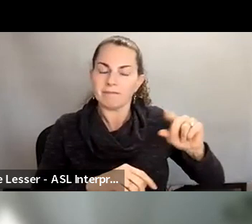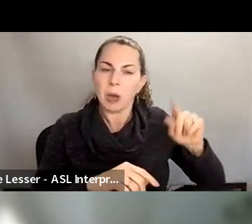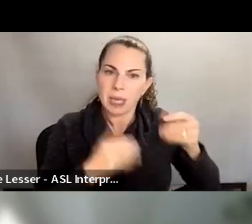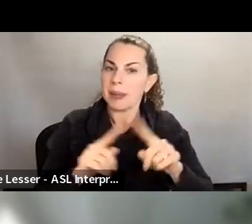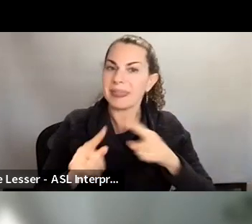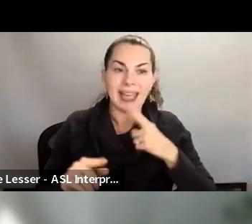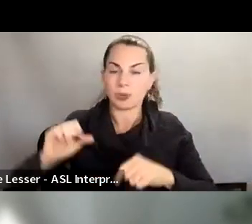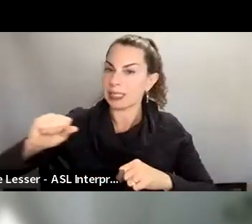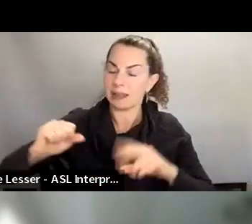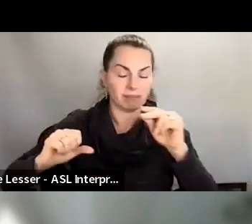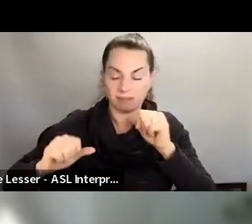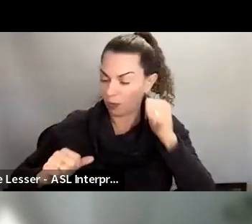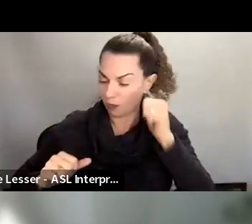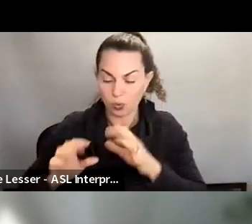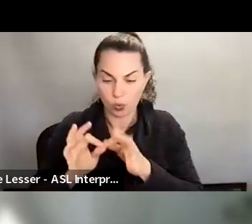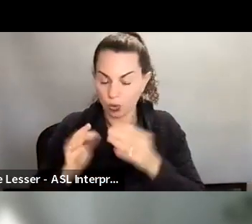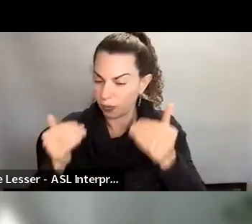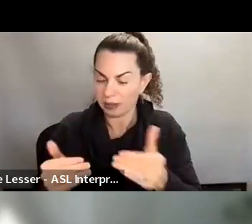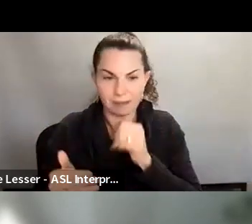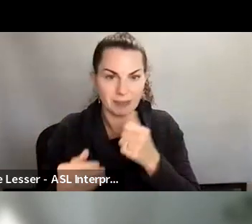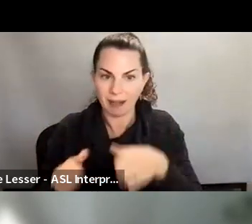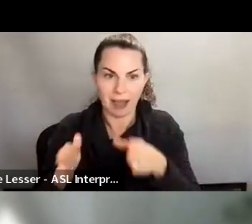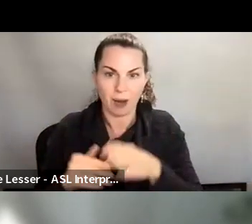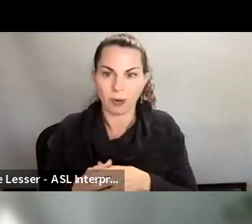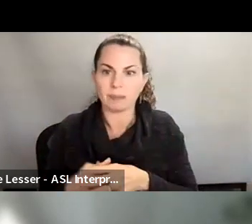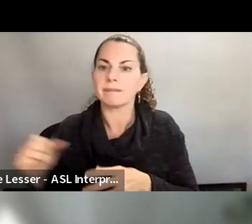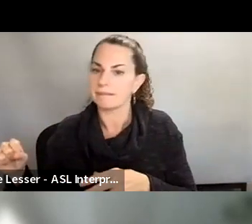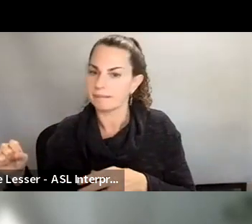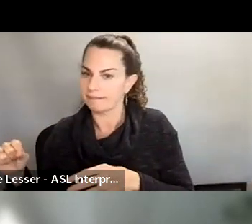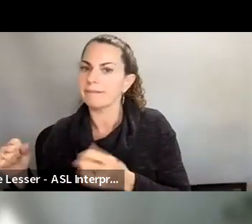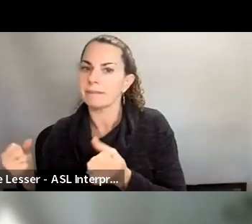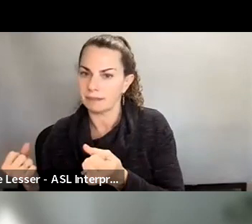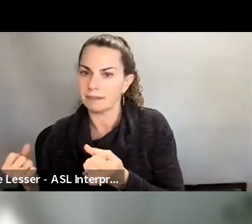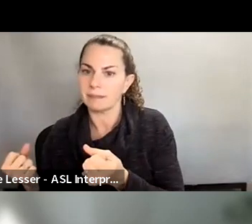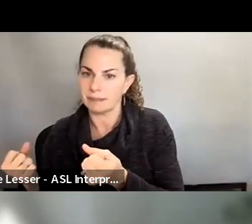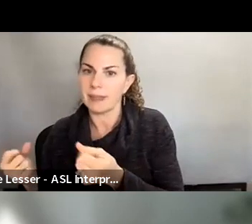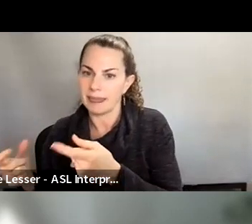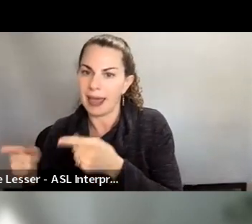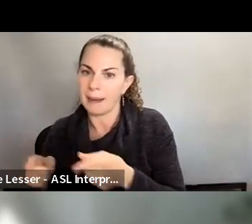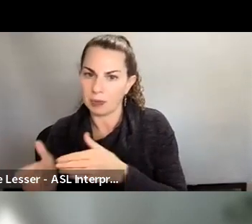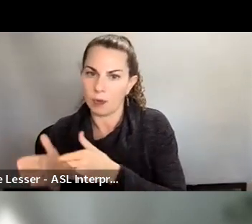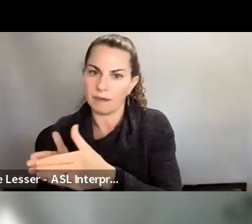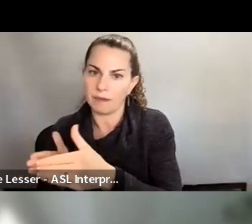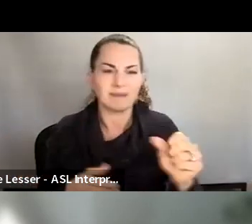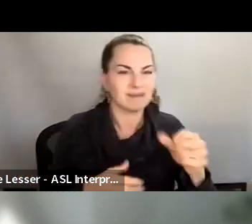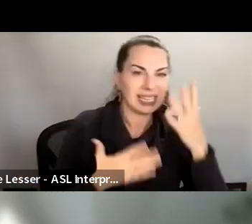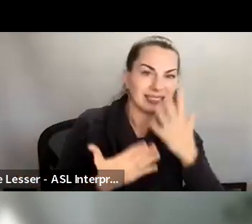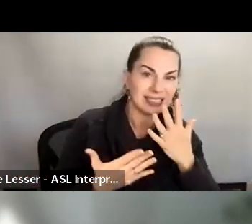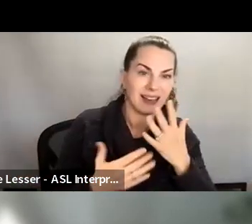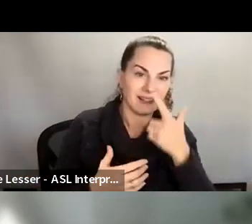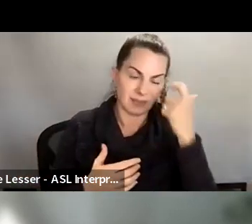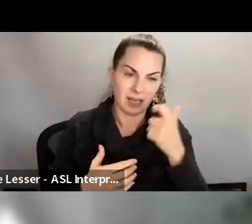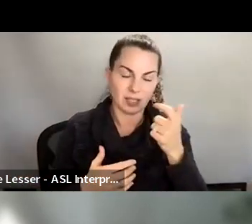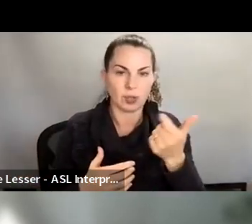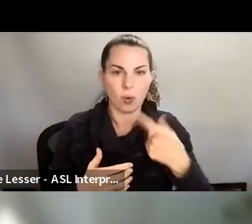Yeah, Because there's they're doing too the right many thing, times you know? when they, too But many again, times when they're there's doing many that. ways Yeah. of us to use it. Yeah, it's sad because we're all in